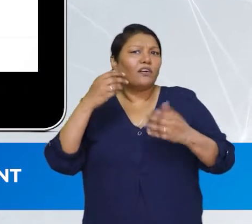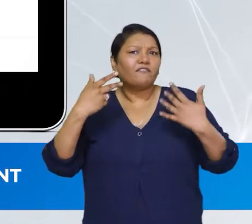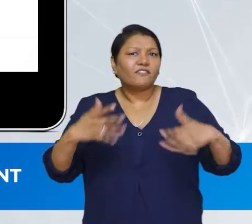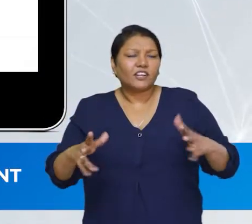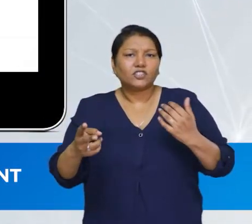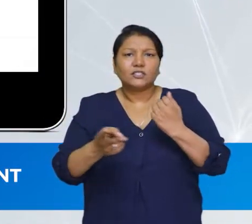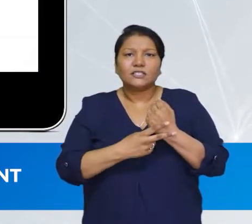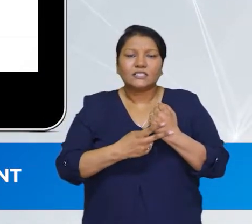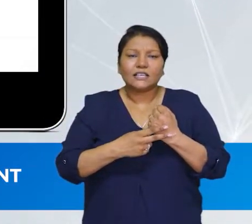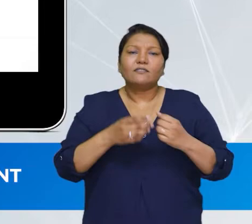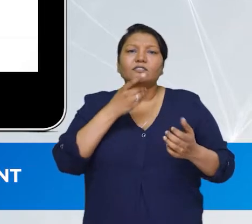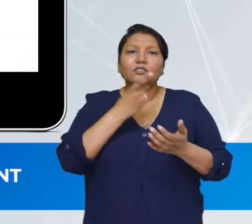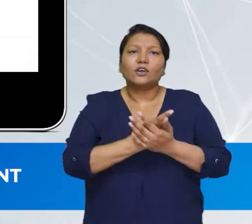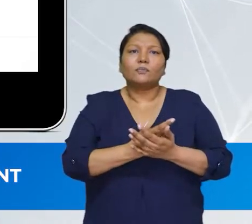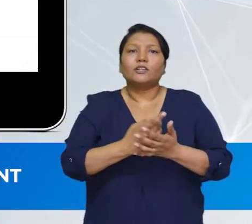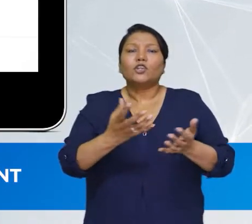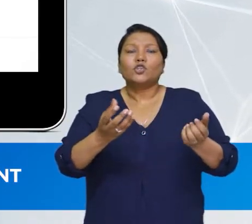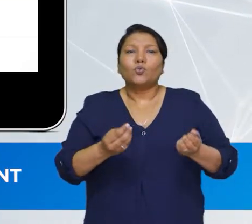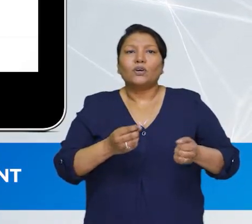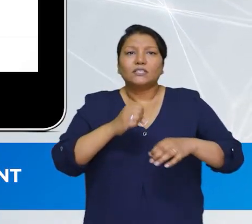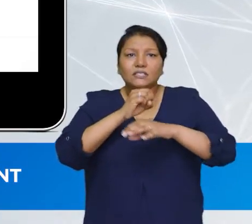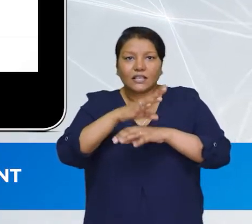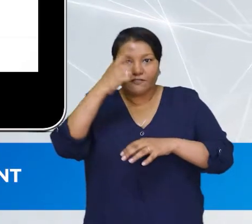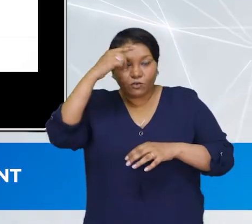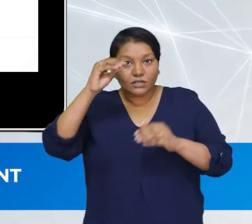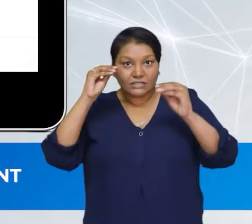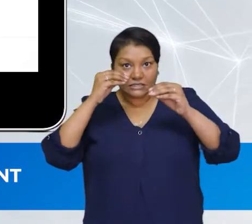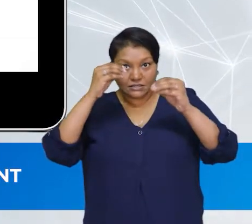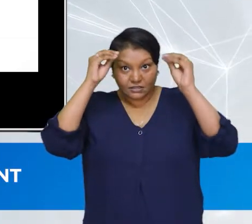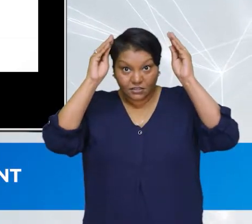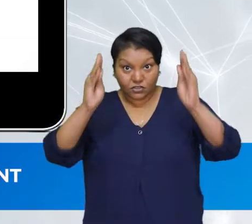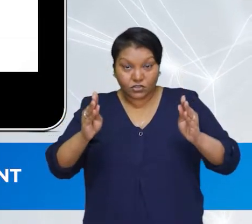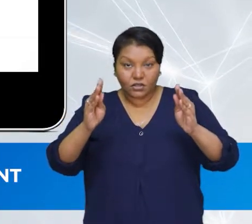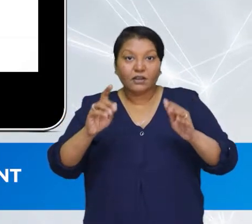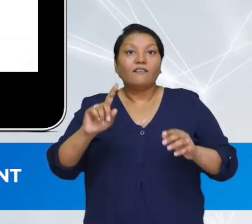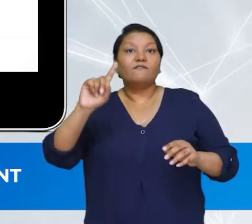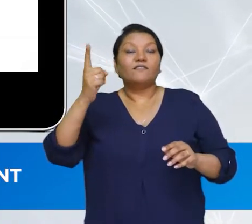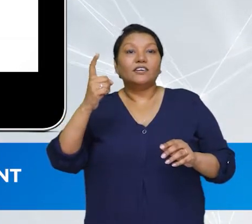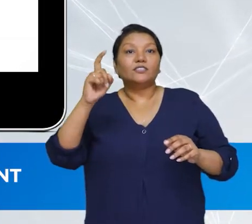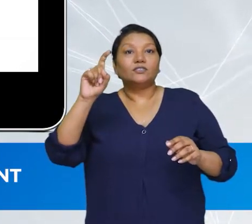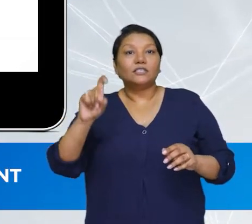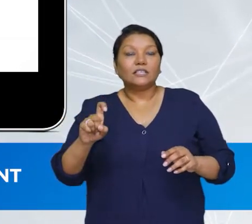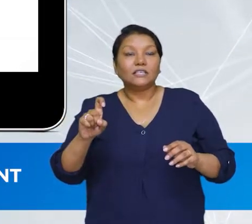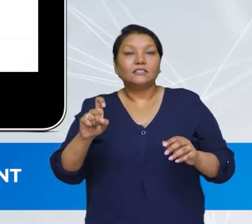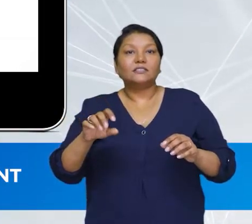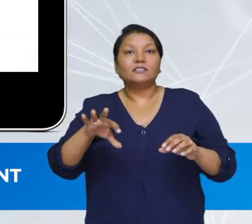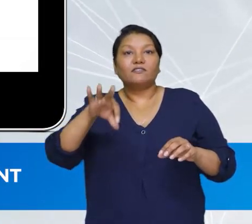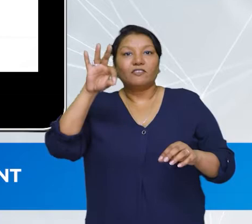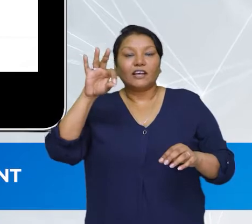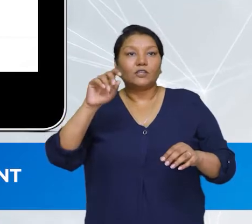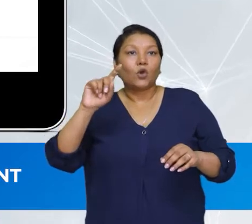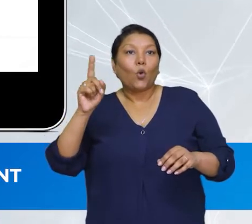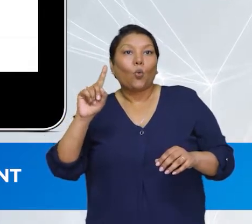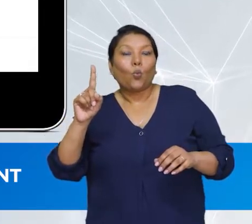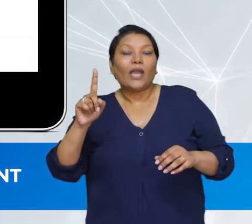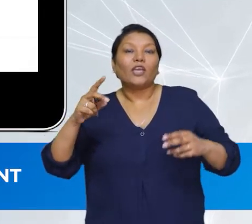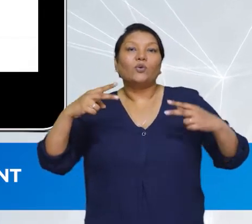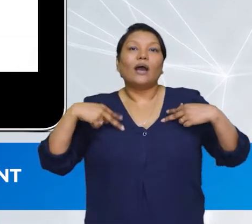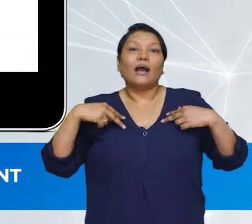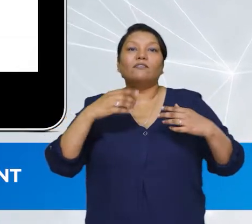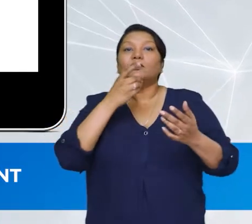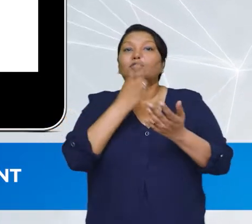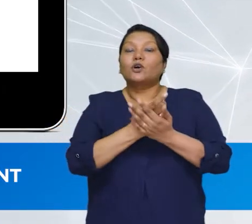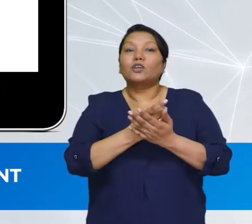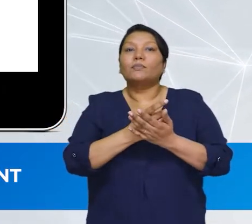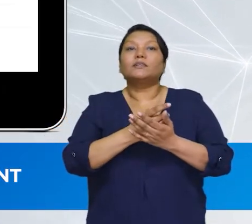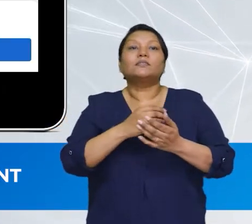After you complete your assignment, you now want to upload your assignment. You must first find where you have the assignment saved